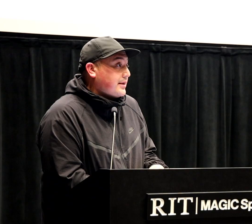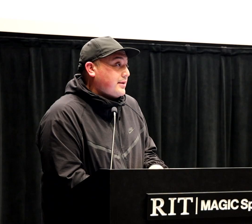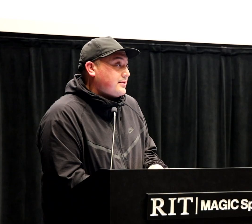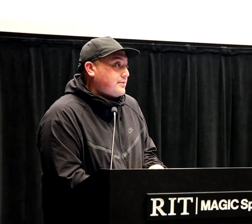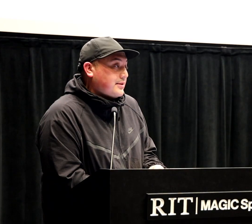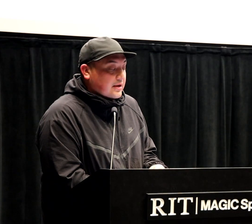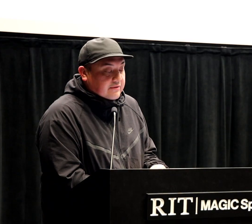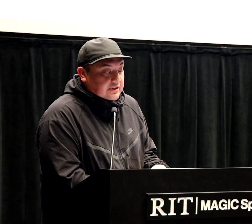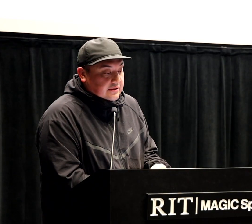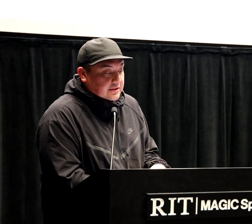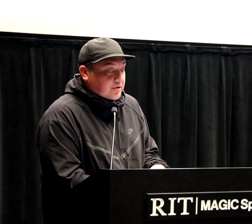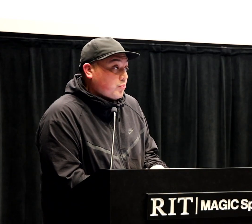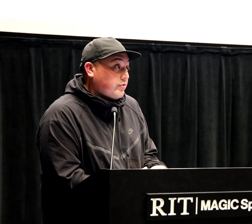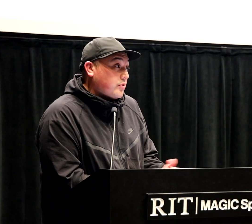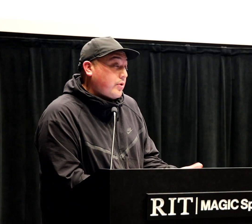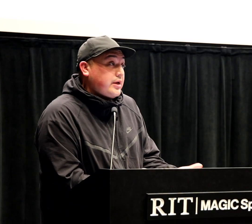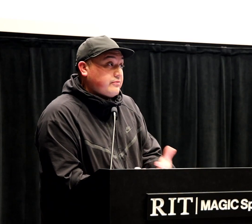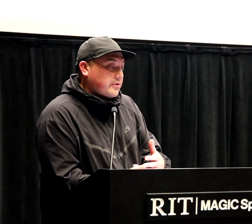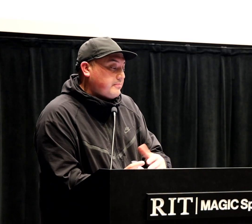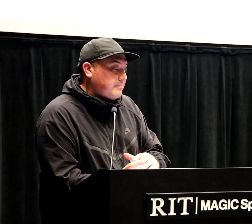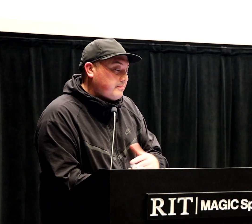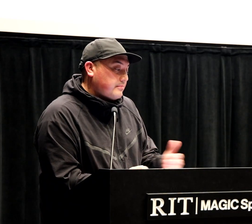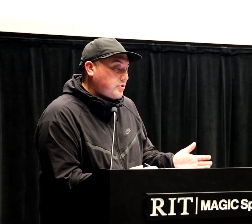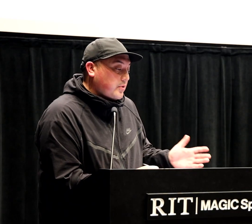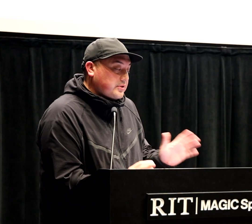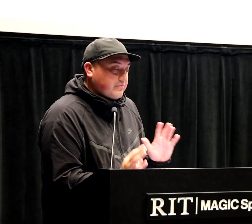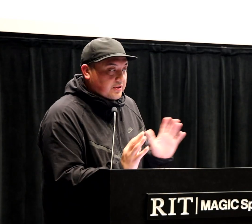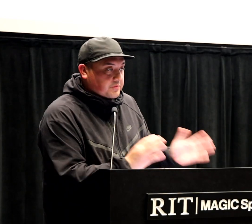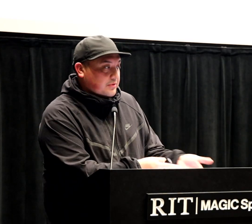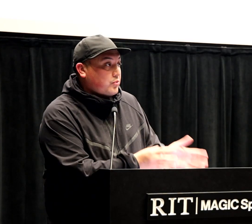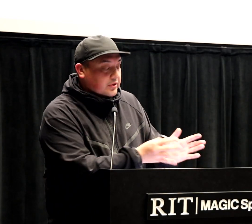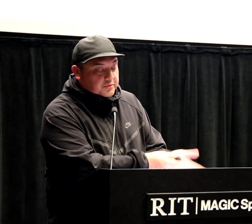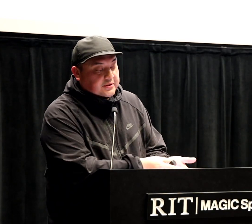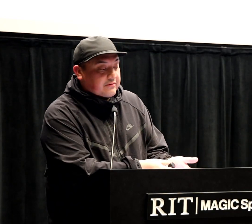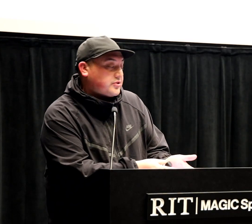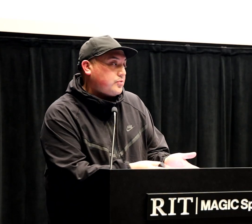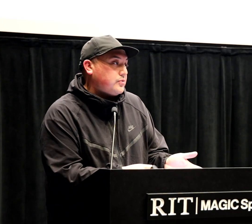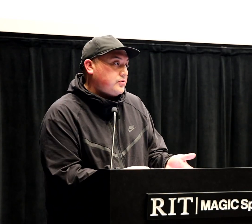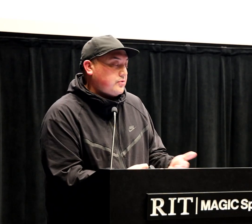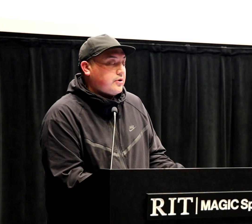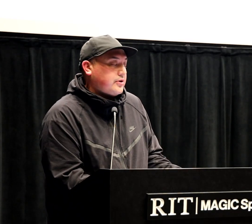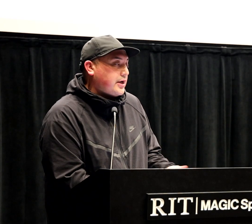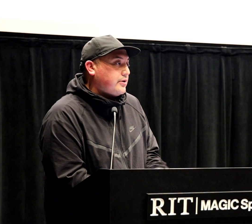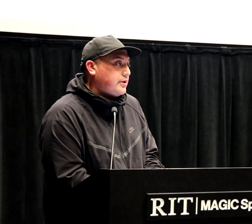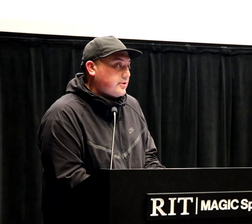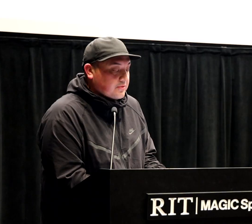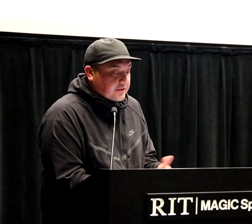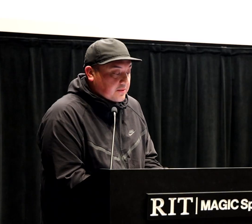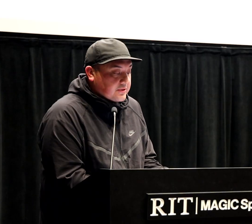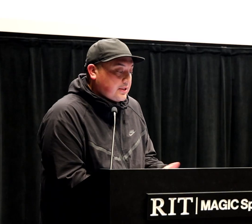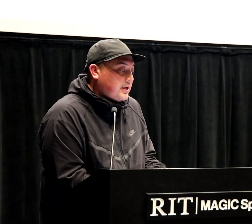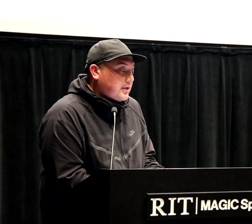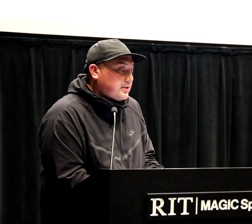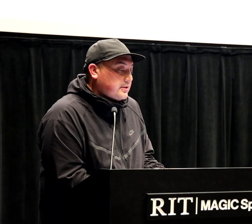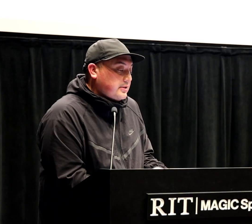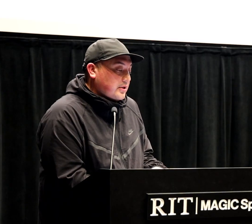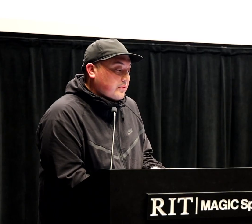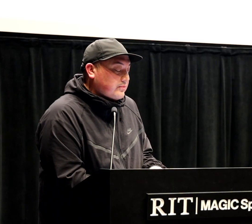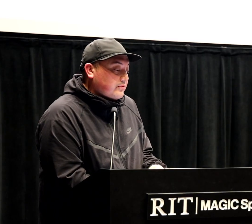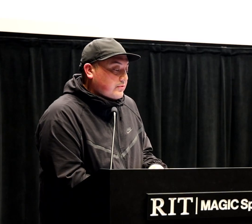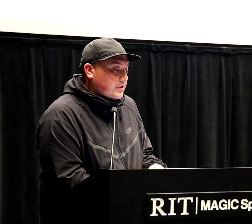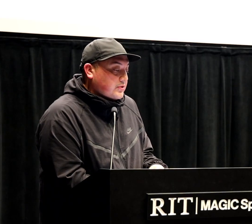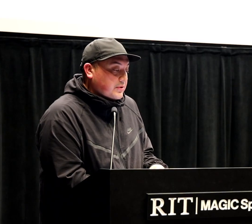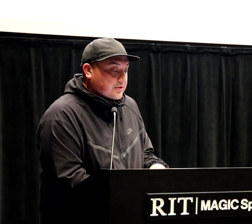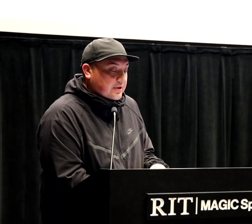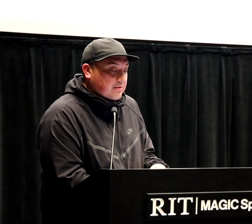that's not the case. A lot of agencies are moving away from going to one specific school to do all their hiring, because sometimes